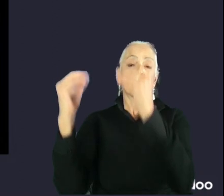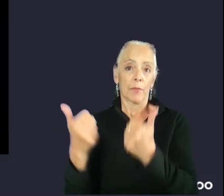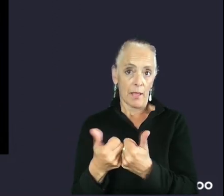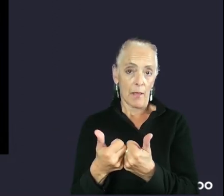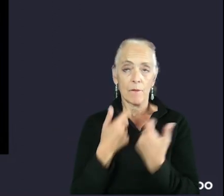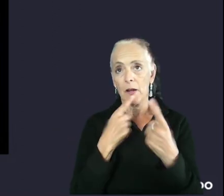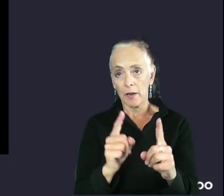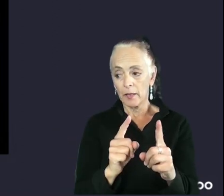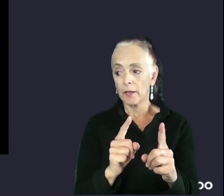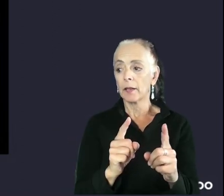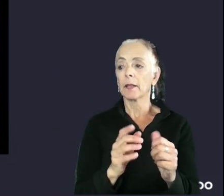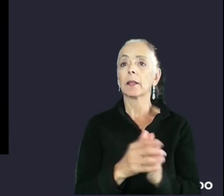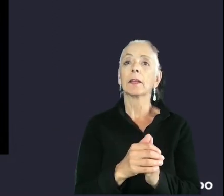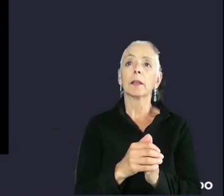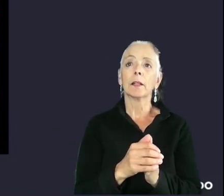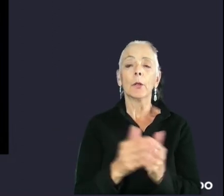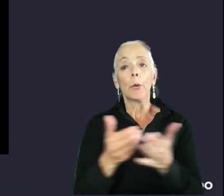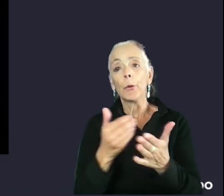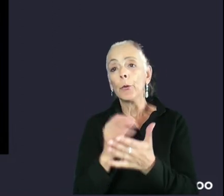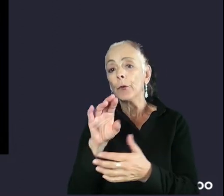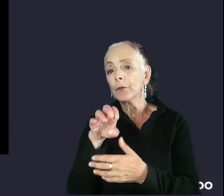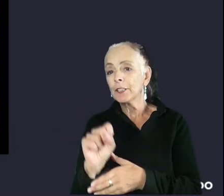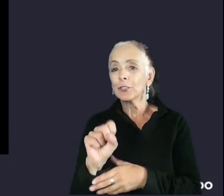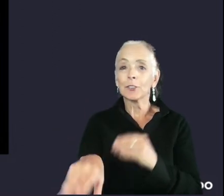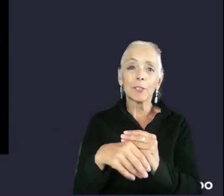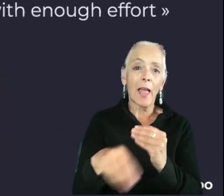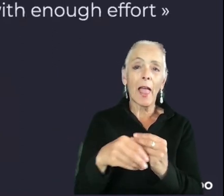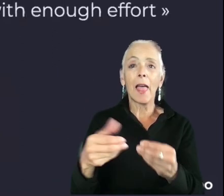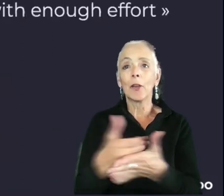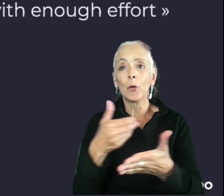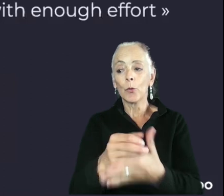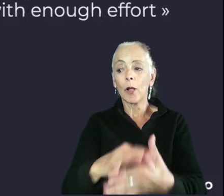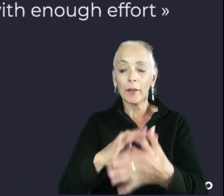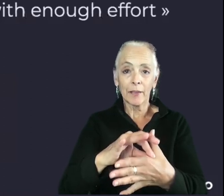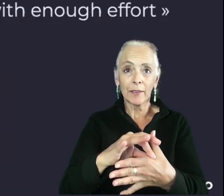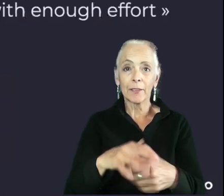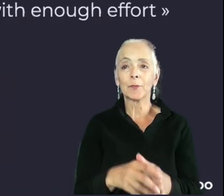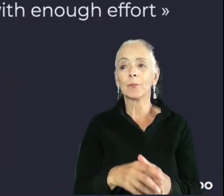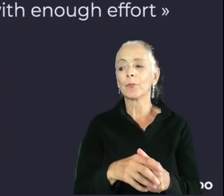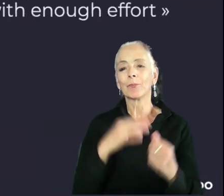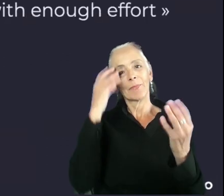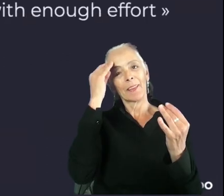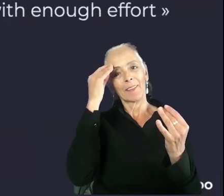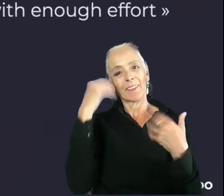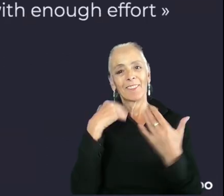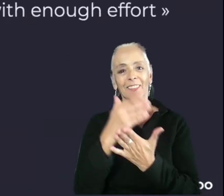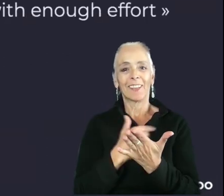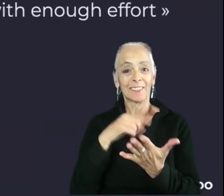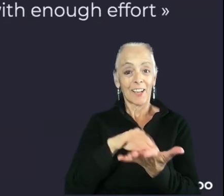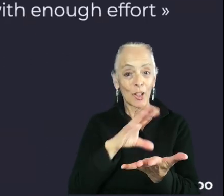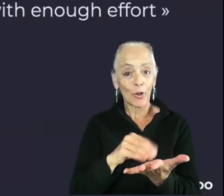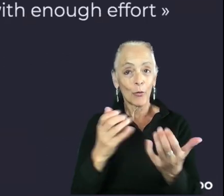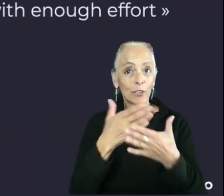focus on adding events, new features, new content. So I think if there is a lesson that I learned and I would